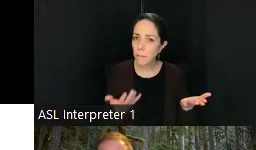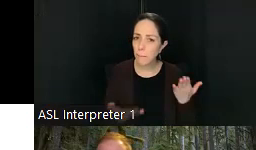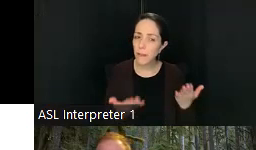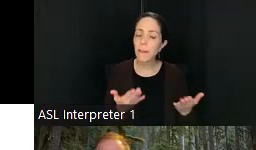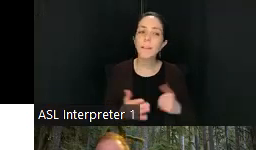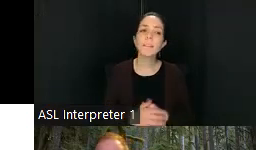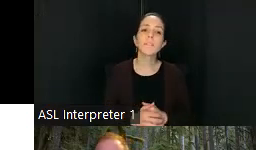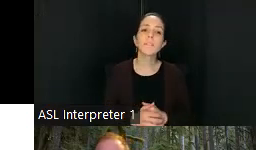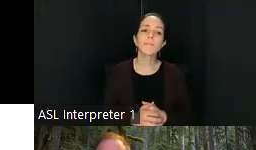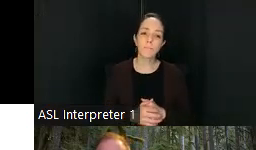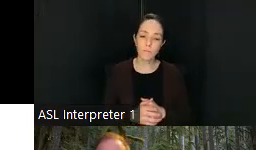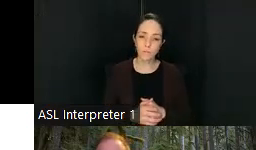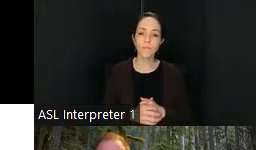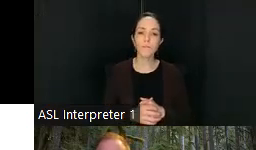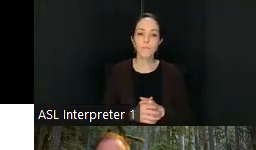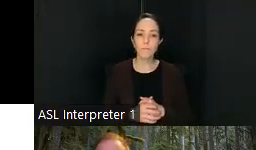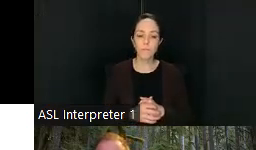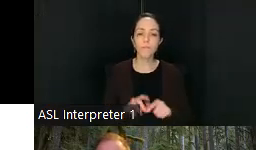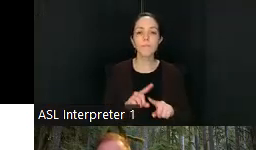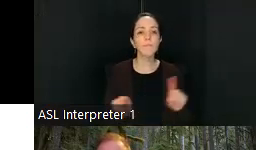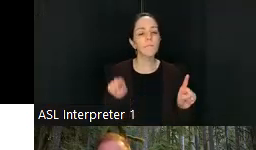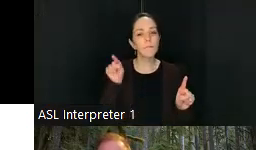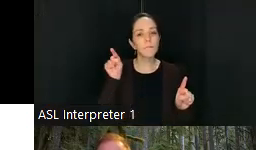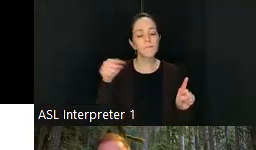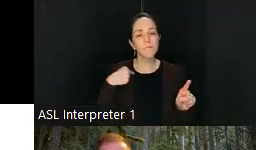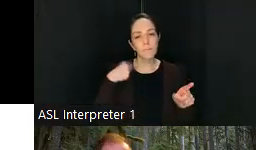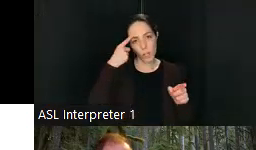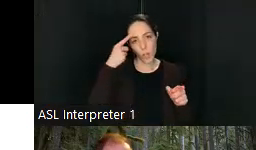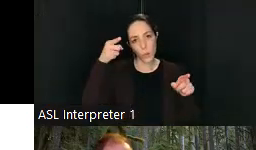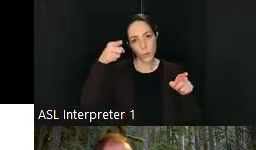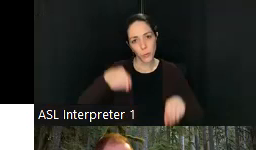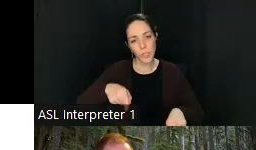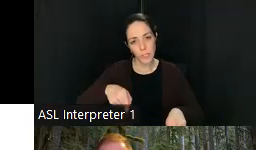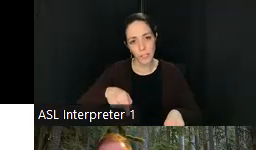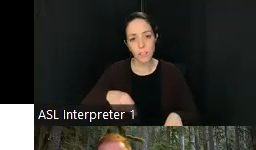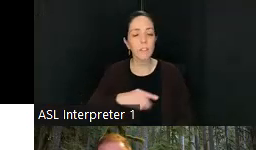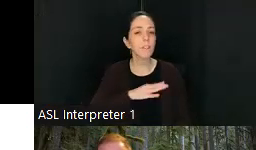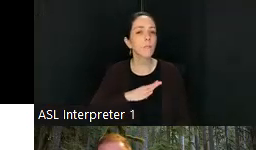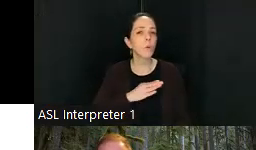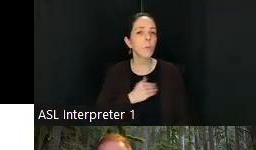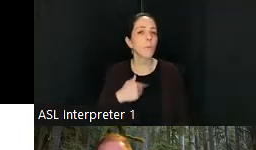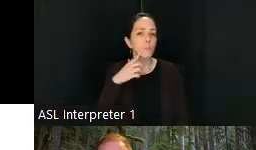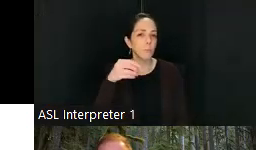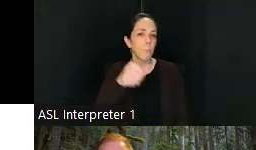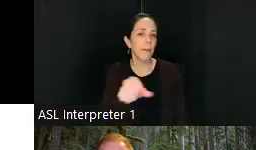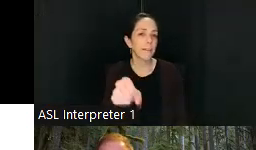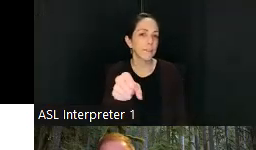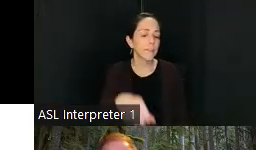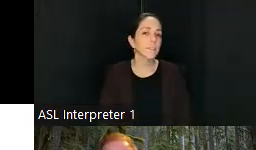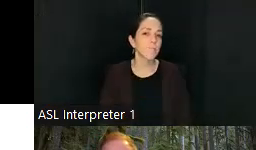as an example. But I agree that the board members should be compensated.